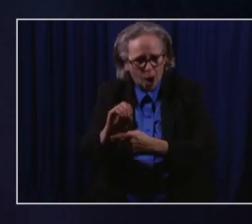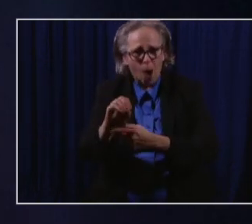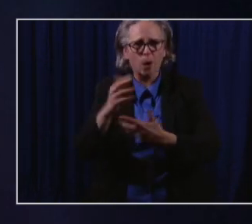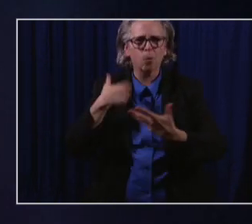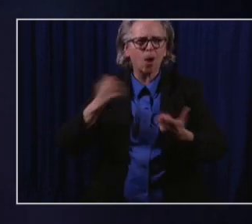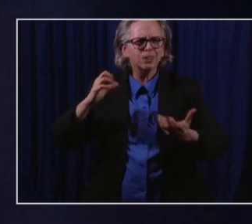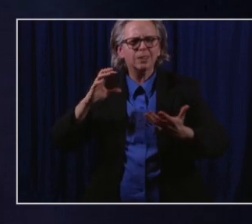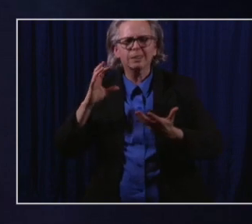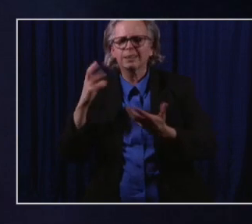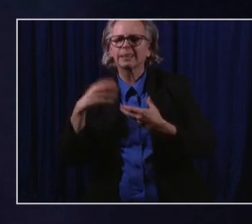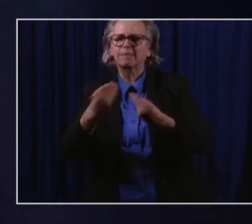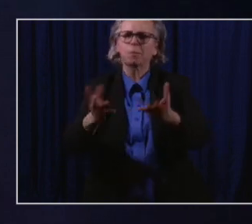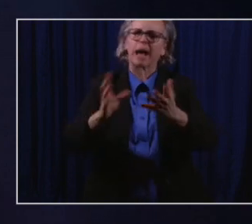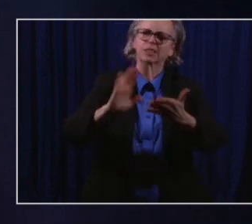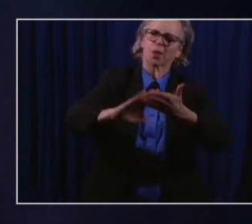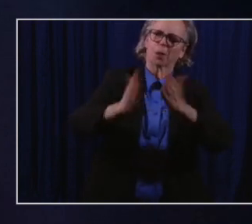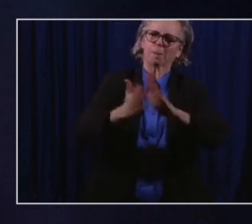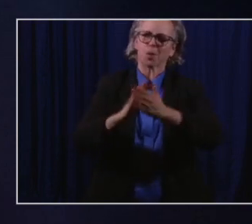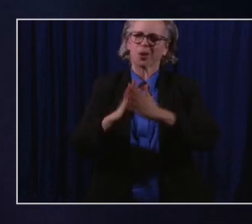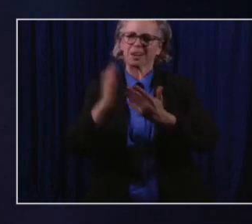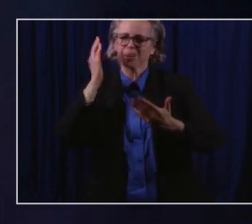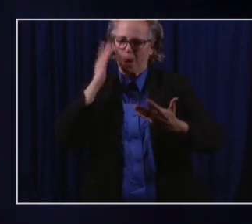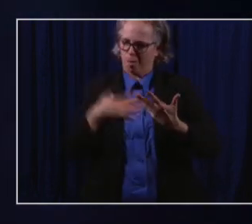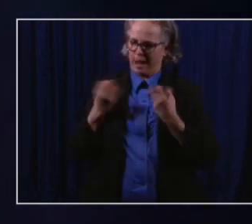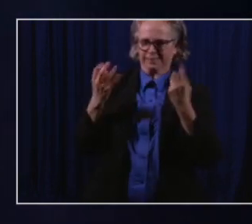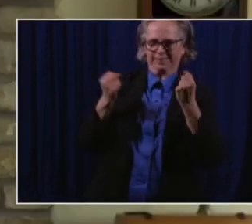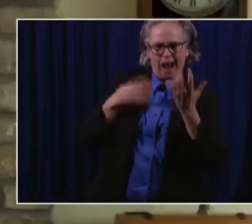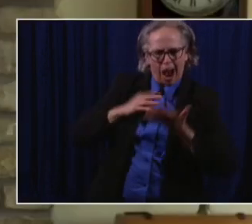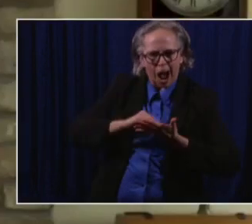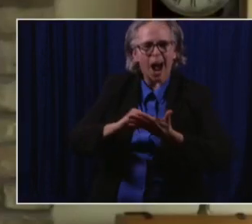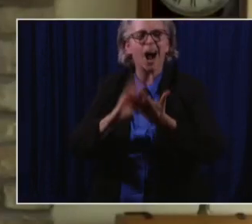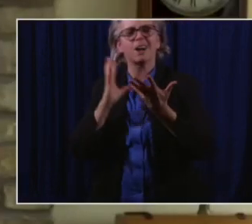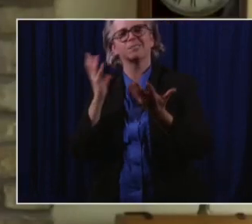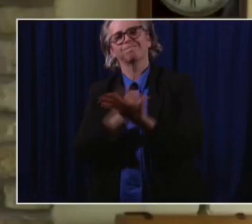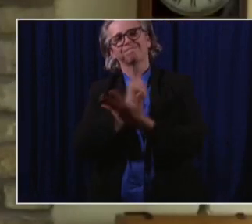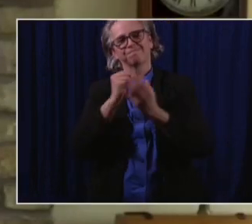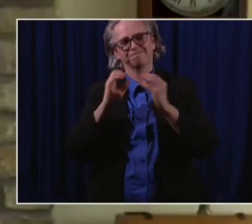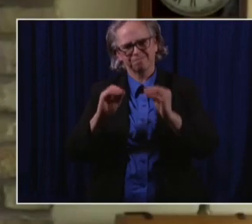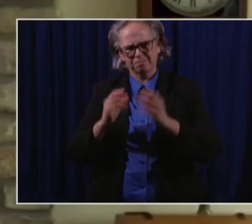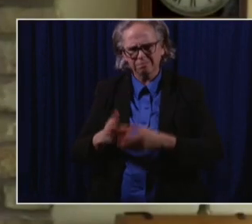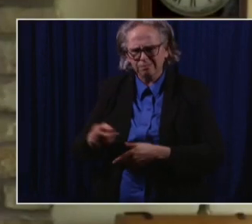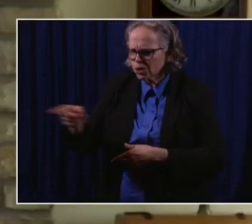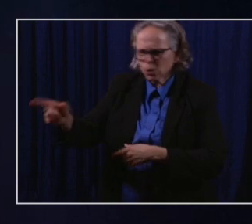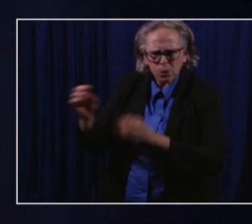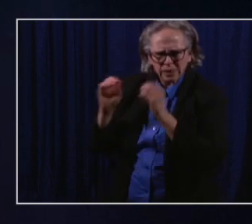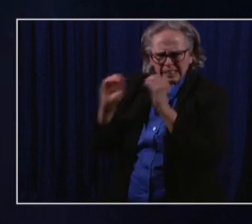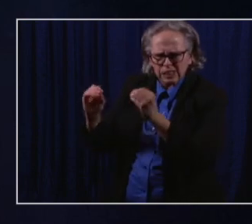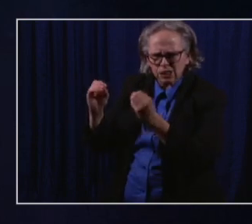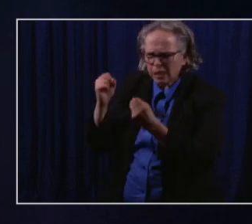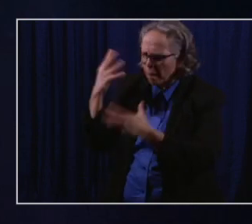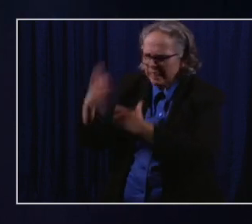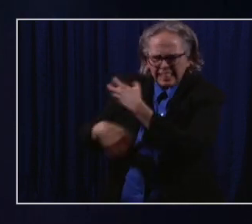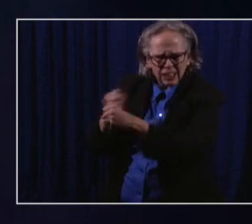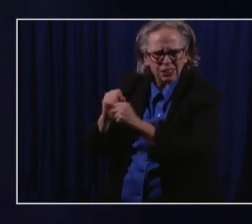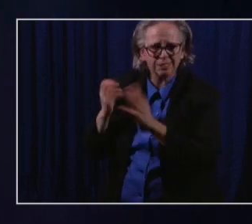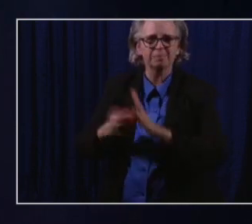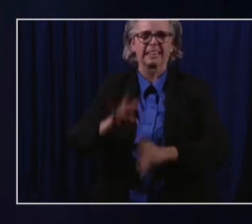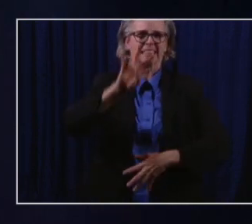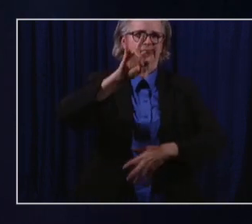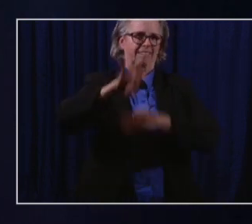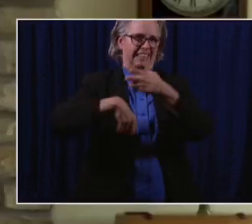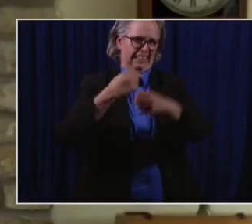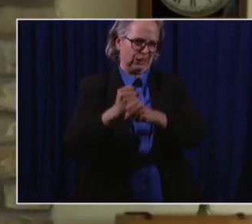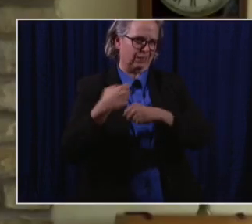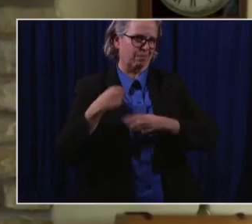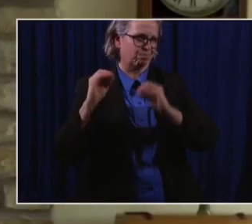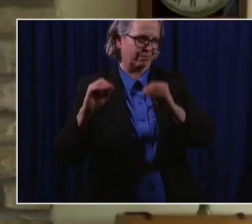Really proud to serve with all of Ohio's teachers. So how many years you been teaching now? 7 years. 7 years. Well,